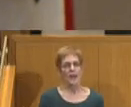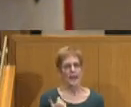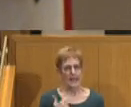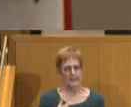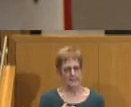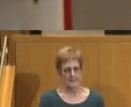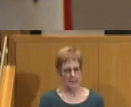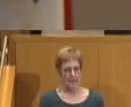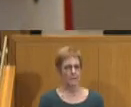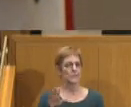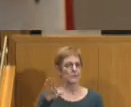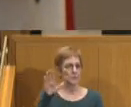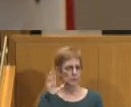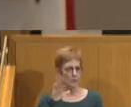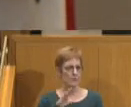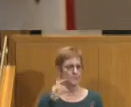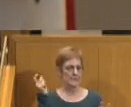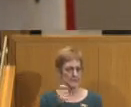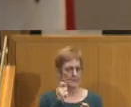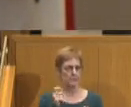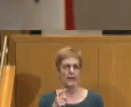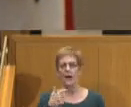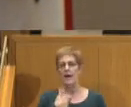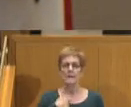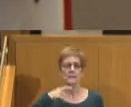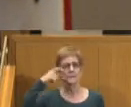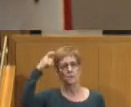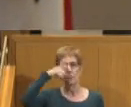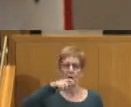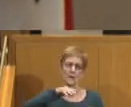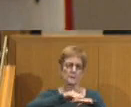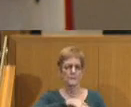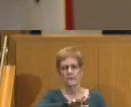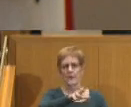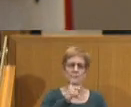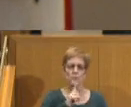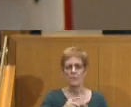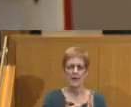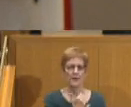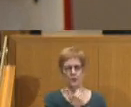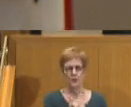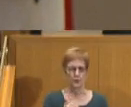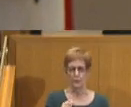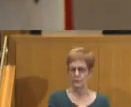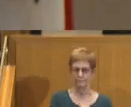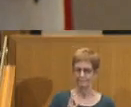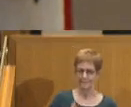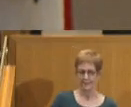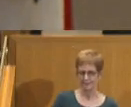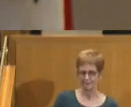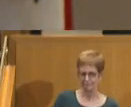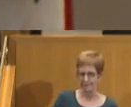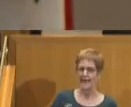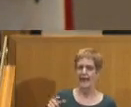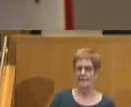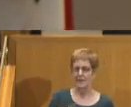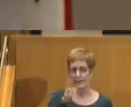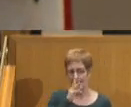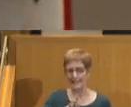Councilmember Driggs. Thank you, Mayor. I am honored to be sworn in today for my 4th term on City Council, serving District